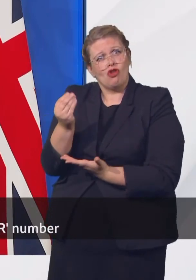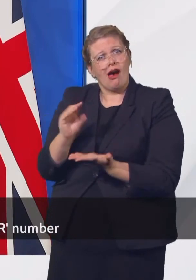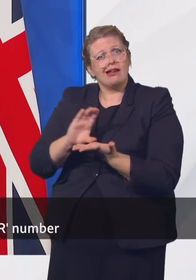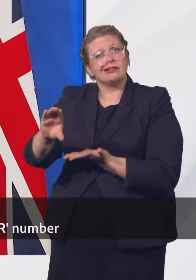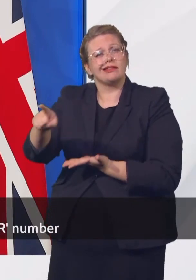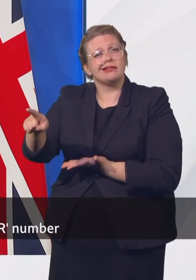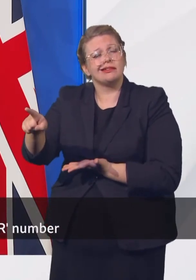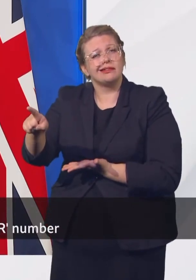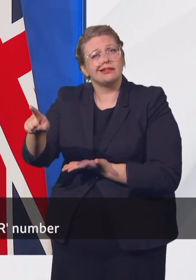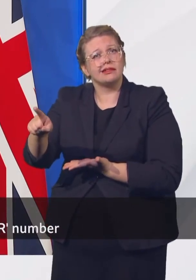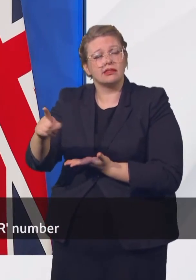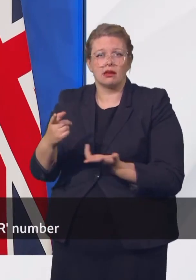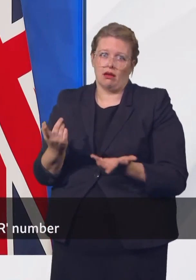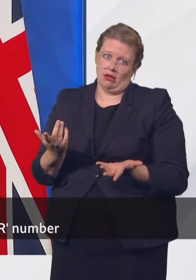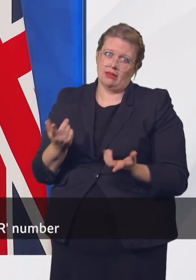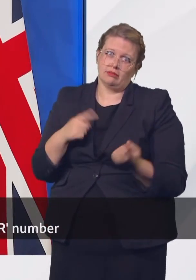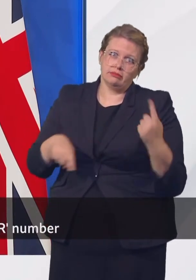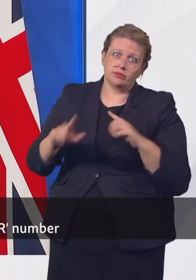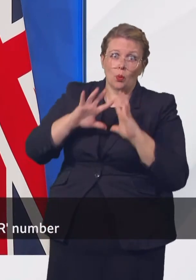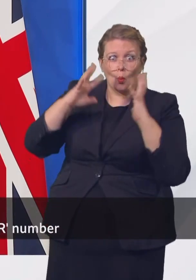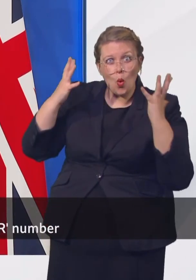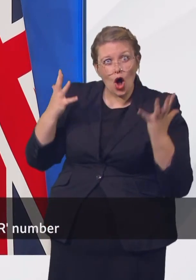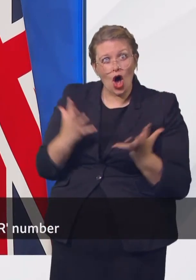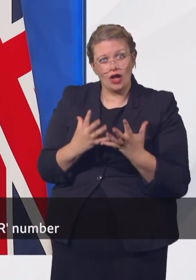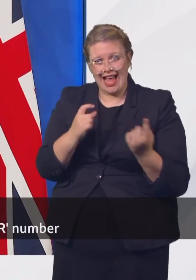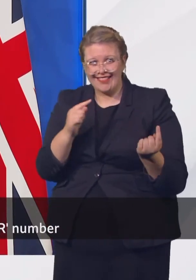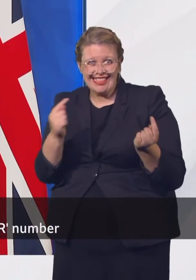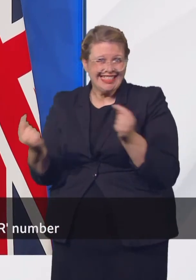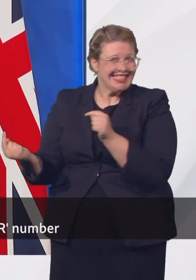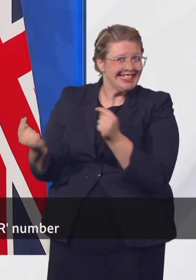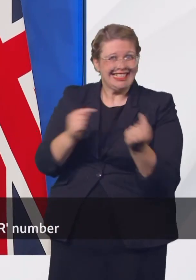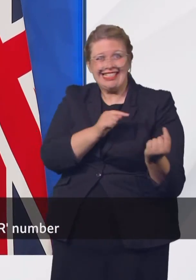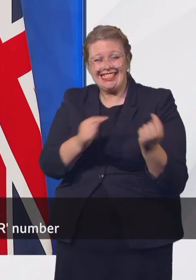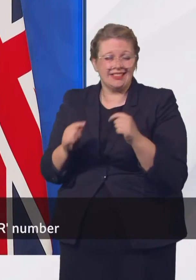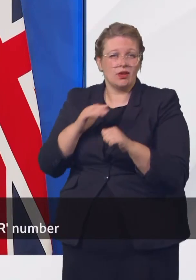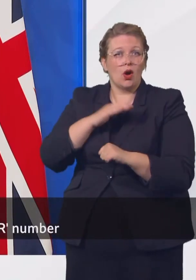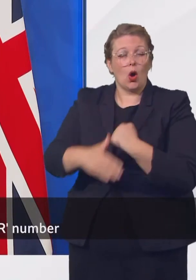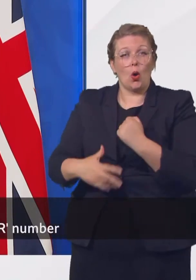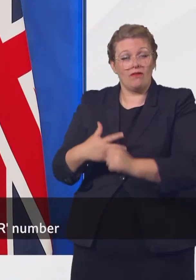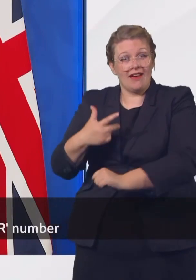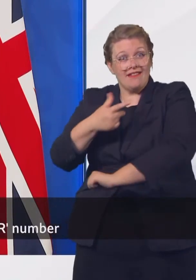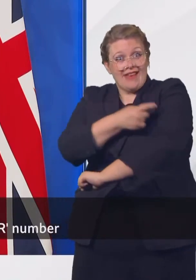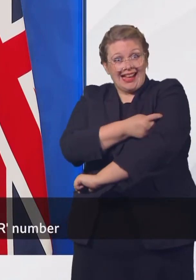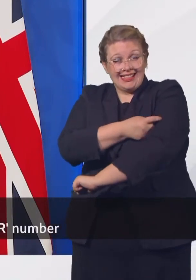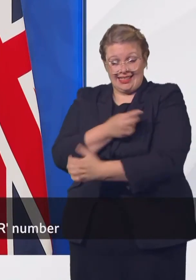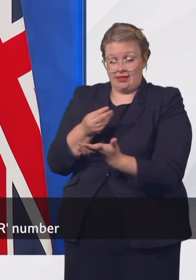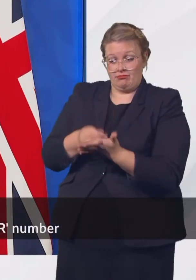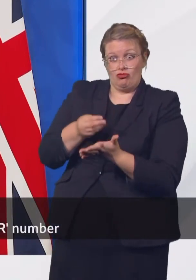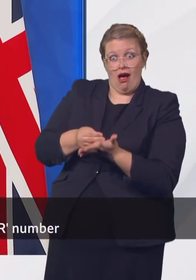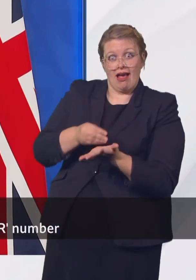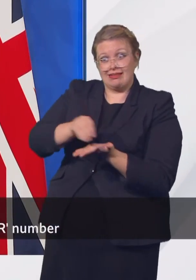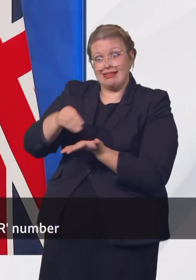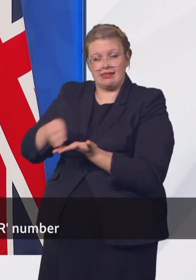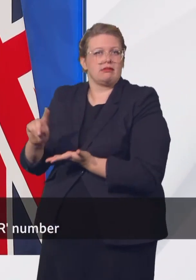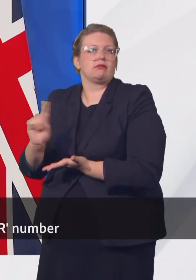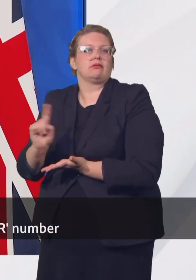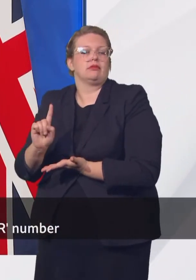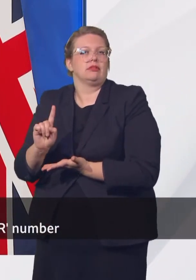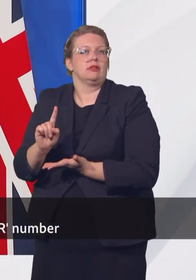intellectual property of some of the other vaccines should be waived because of the